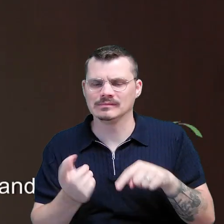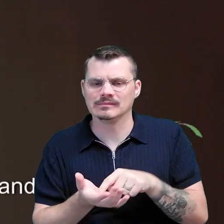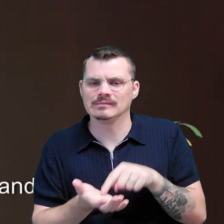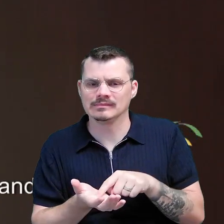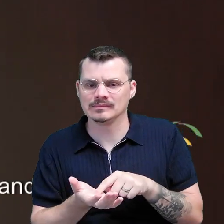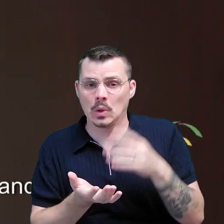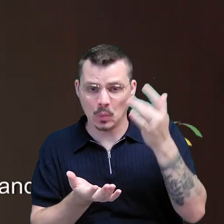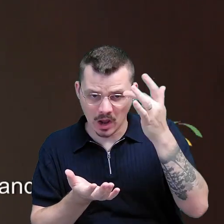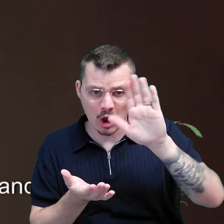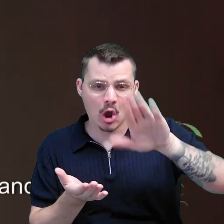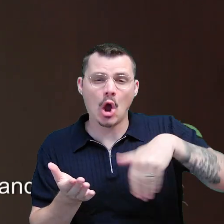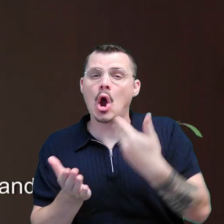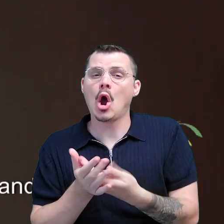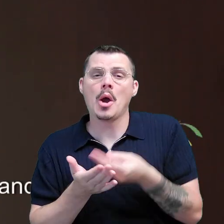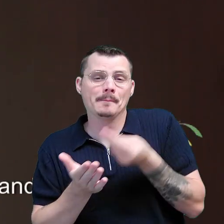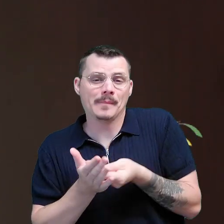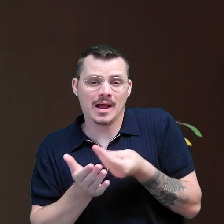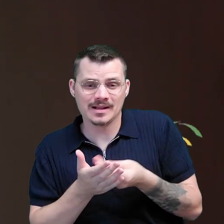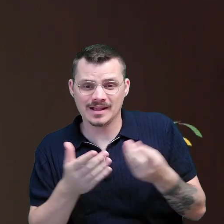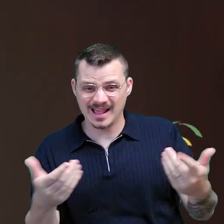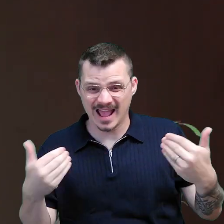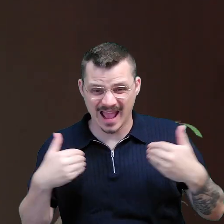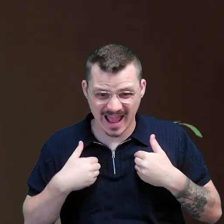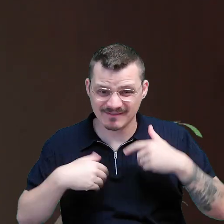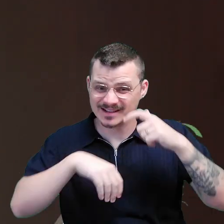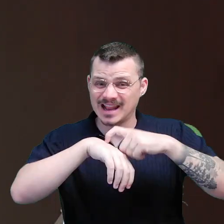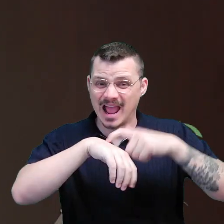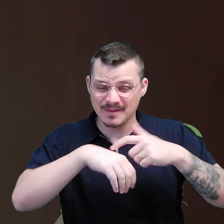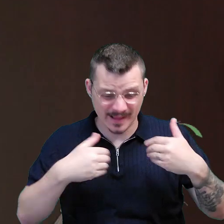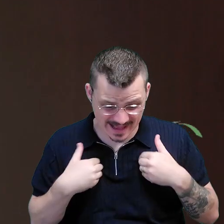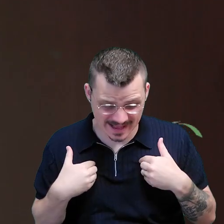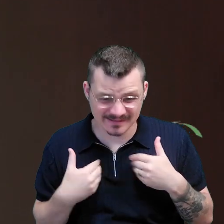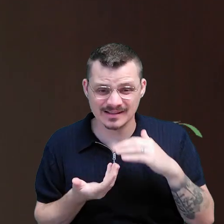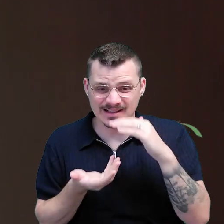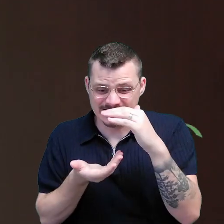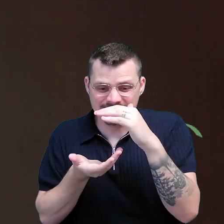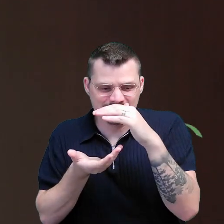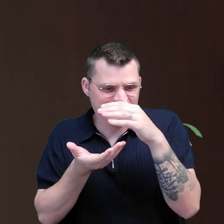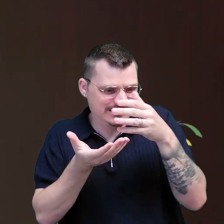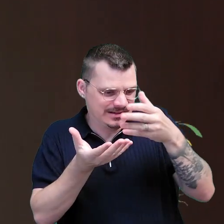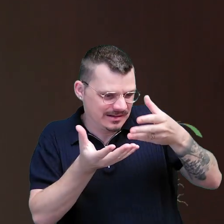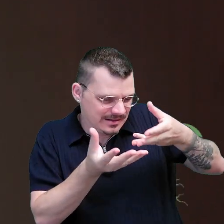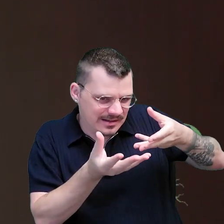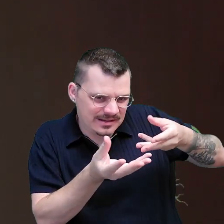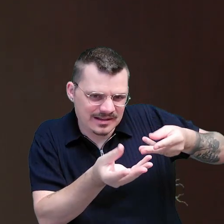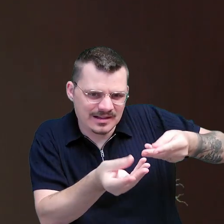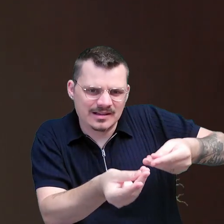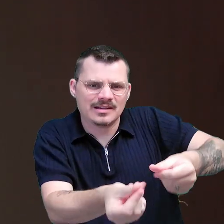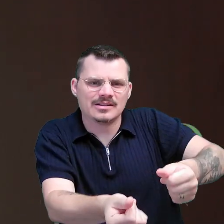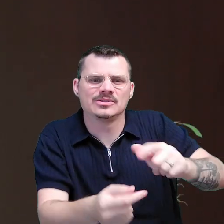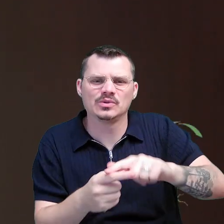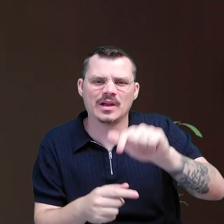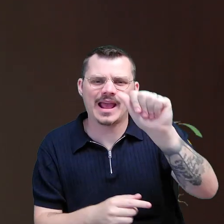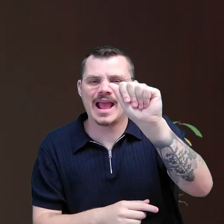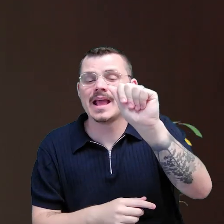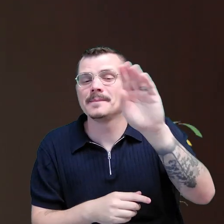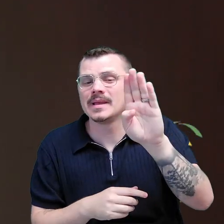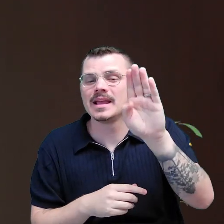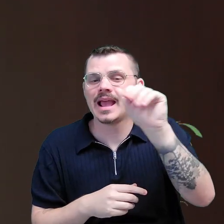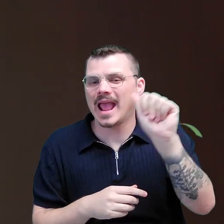was because every bit of money and time they had gone into